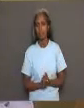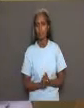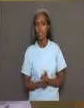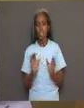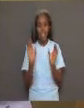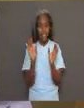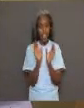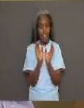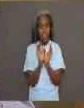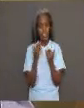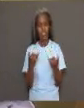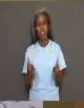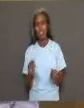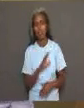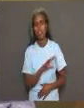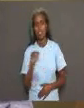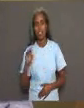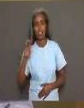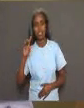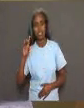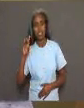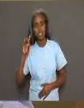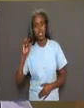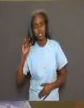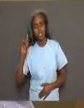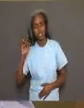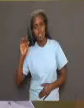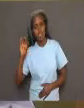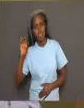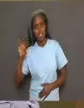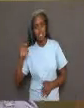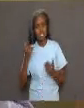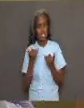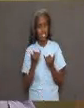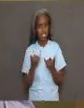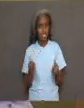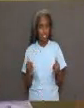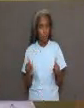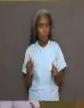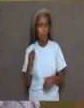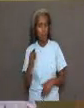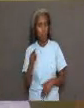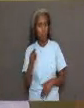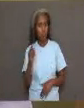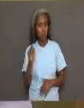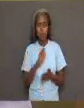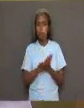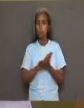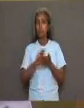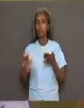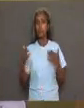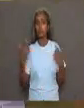Card games and dice games are often based around pure